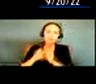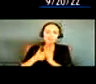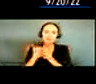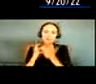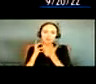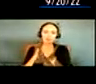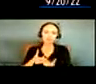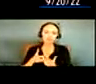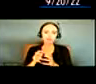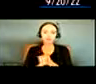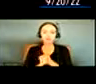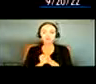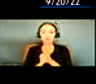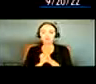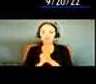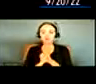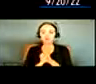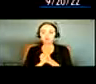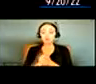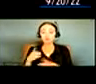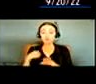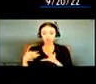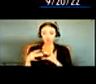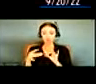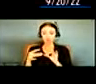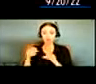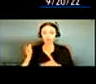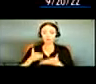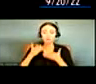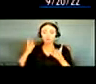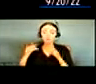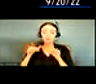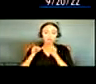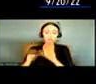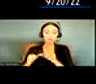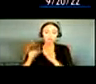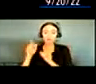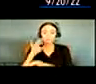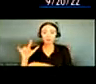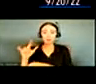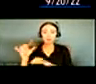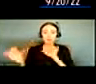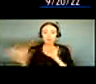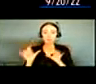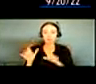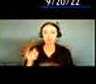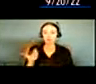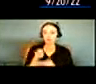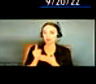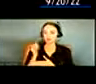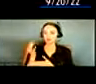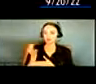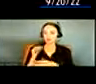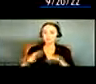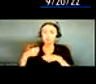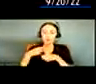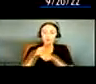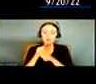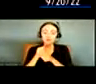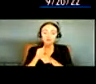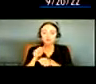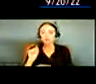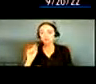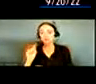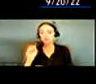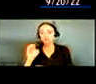law. I'll note I introduced a permanent bill with these very same amendments last Friday. However, with the manufacturer stewardship plans